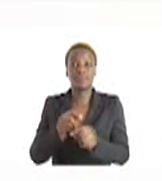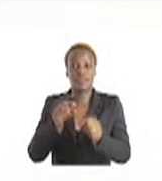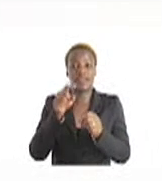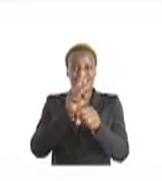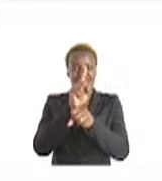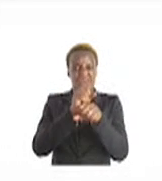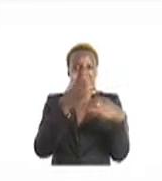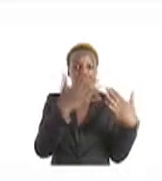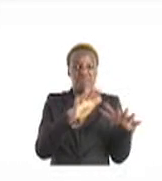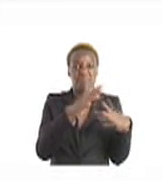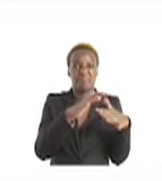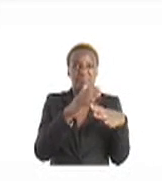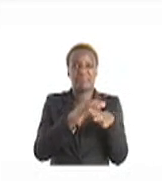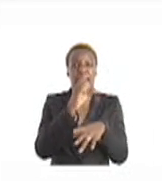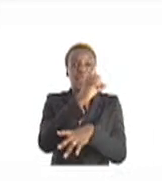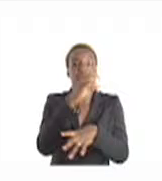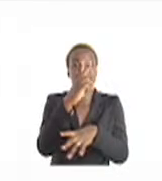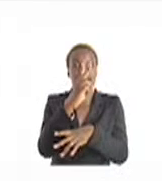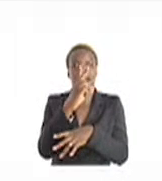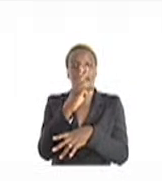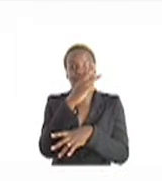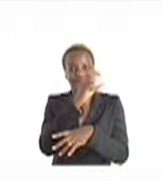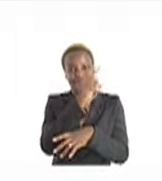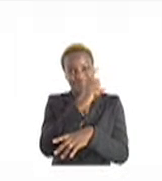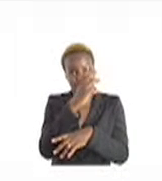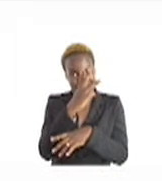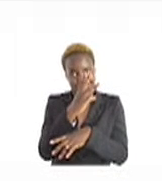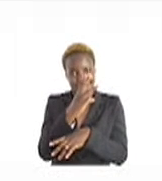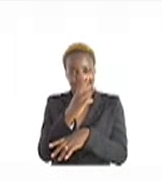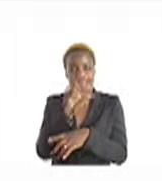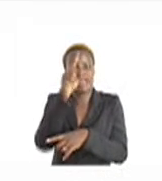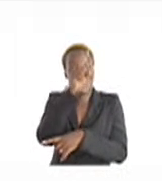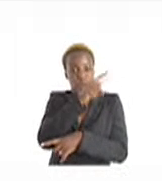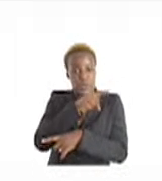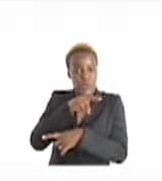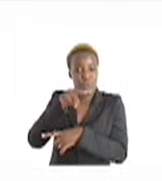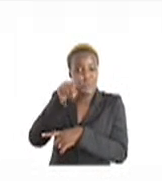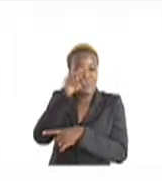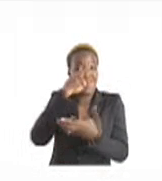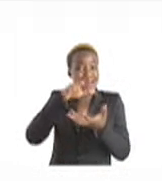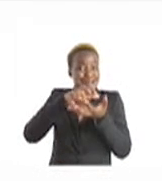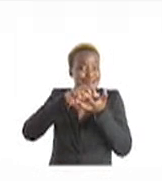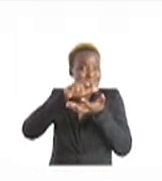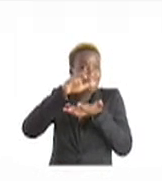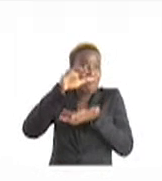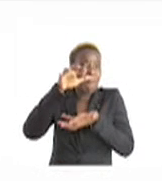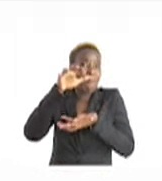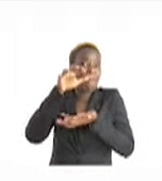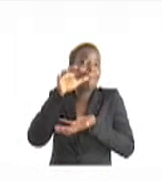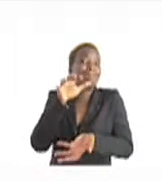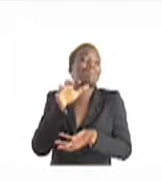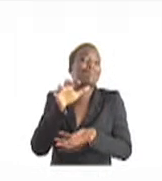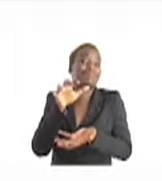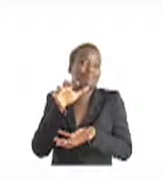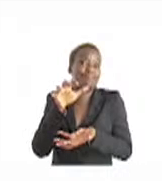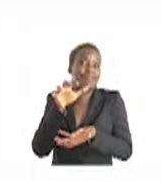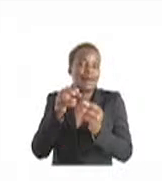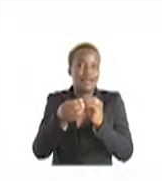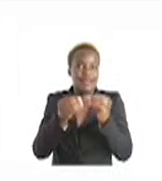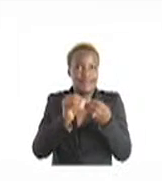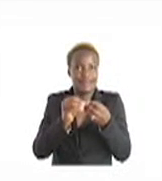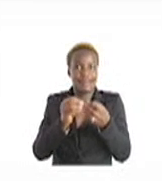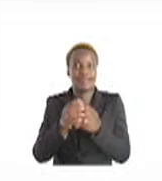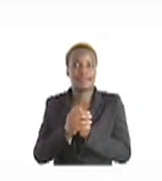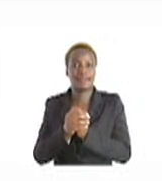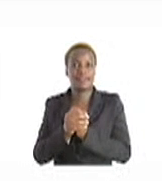you. The 13, 9, and the 10. The 13 is the biggest number between the other two. Now let's quickly look on